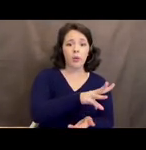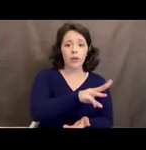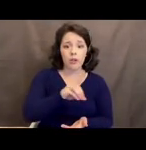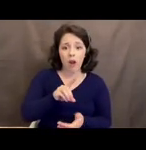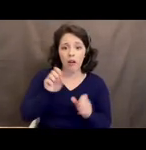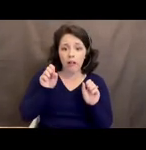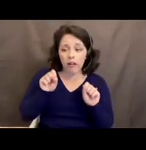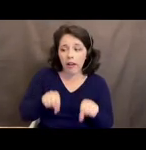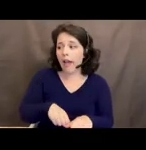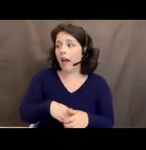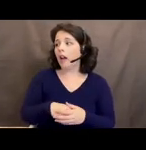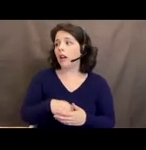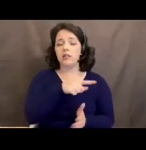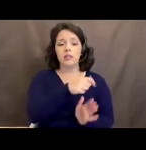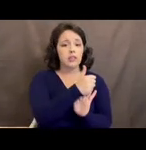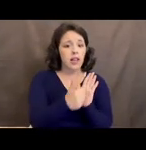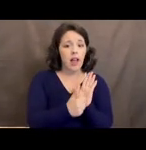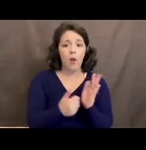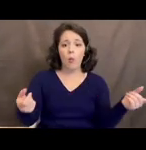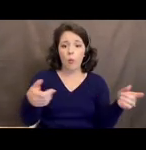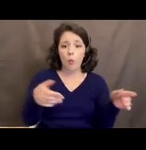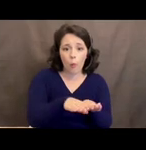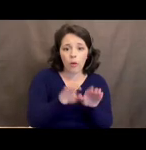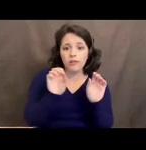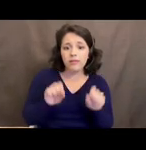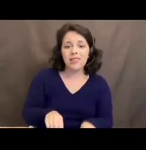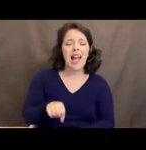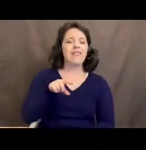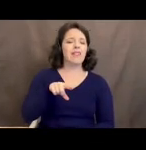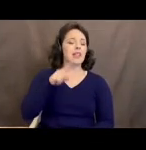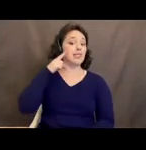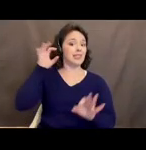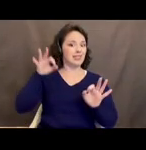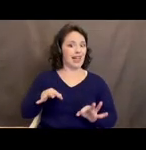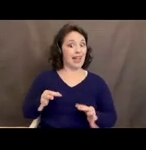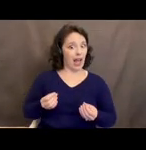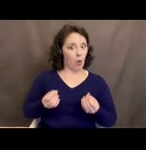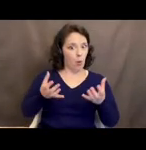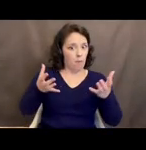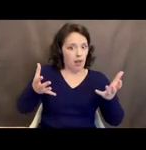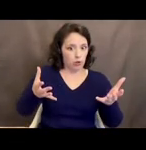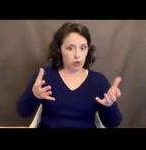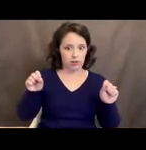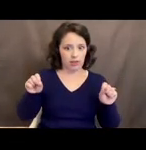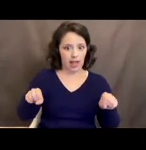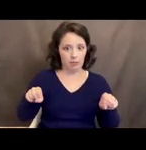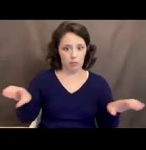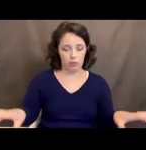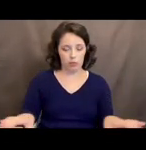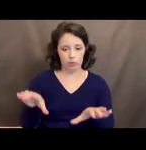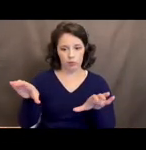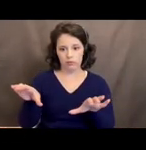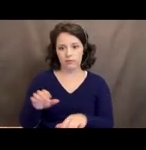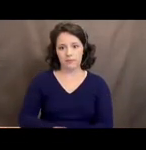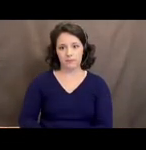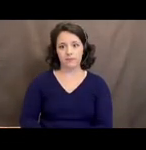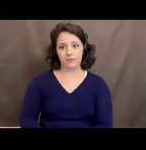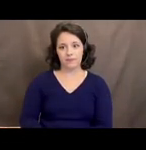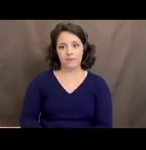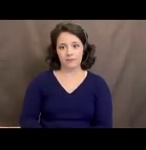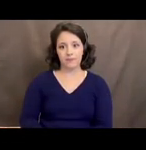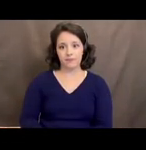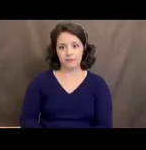an account. Those are some of the actions that the ALR and others who are granted those permissions can